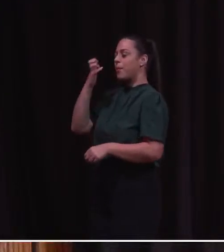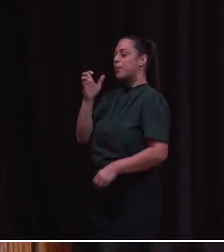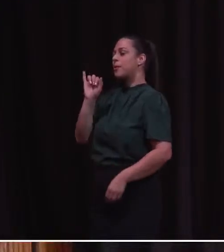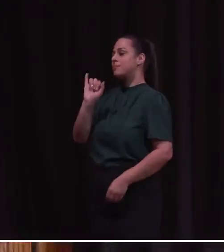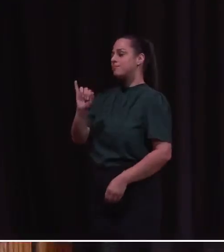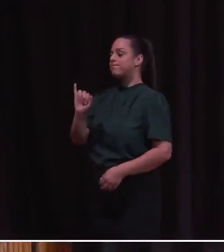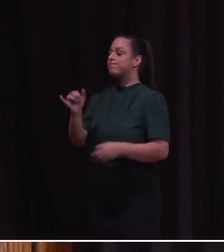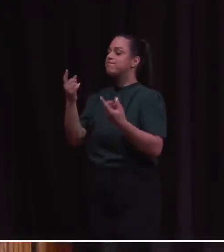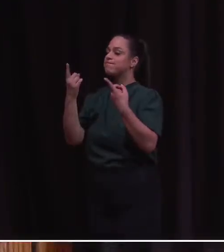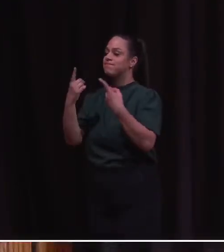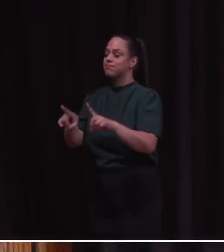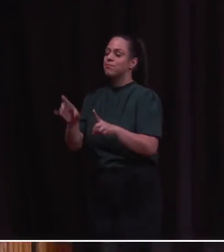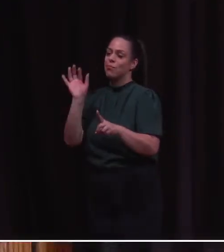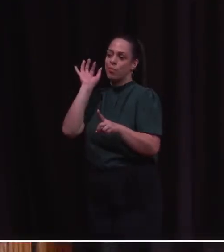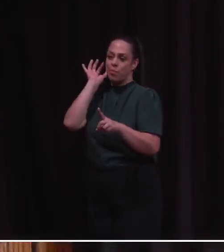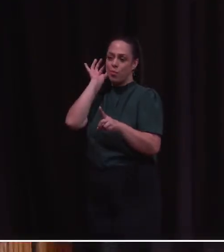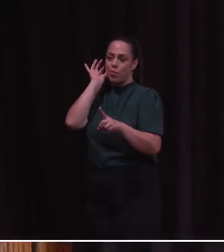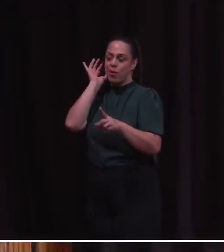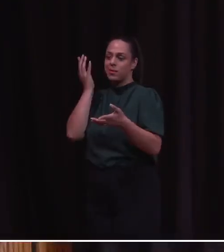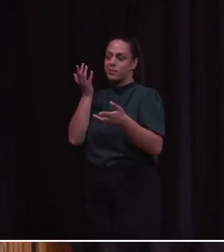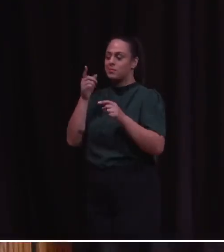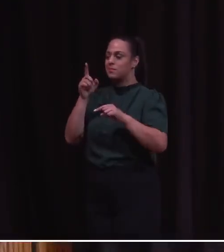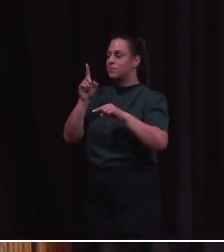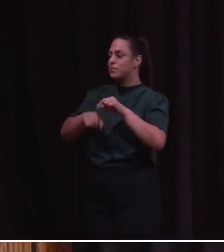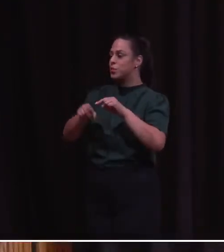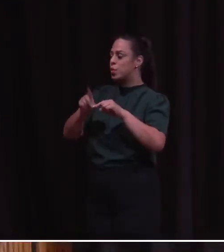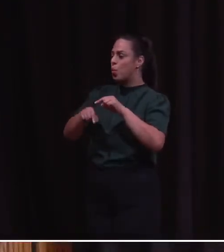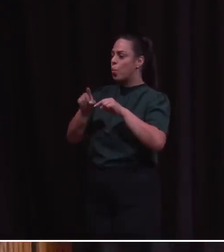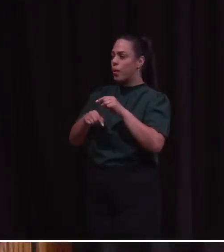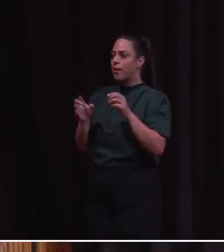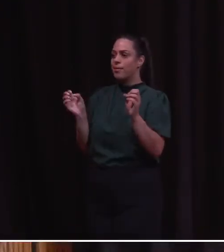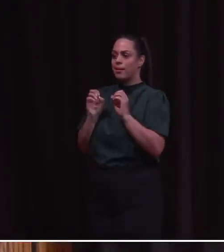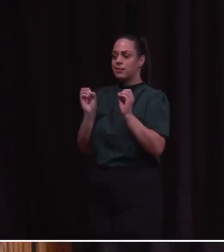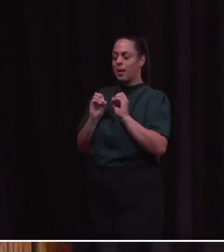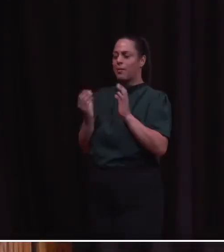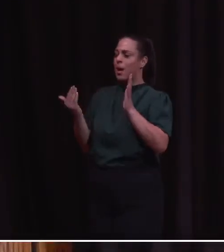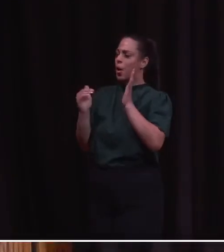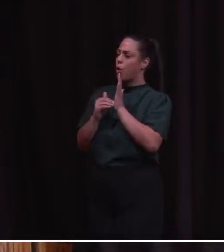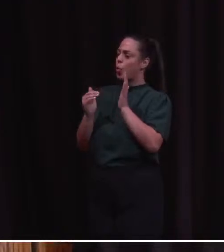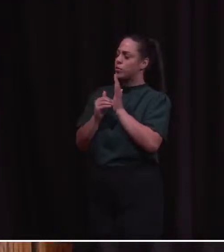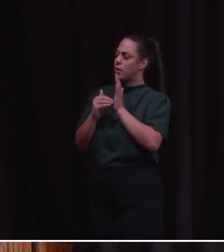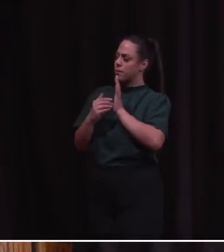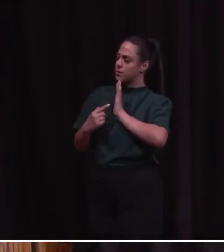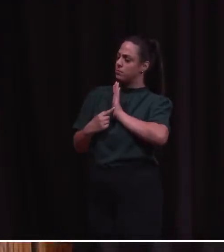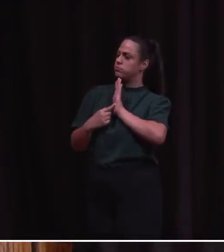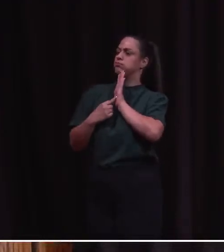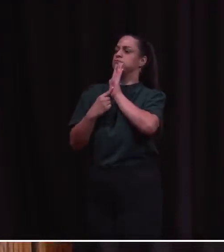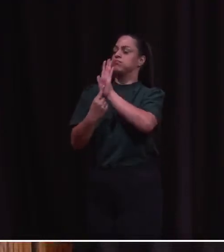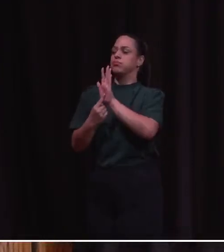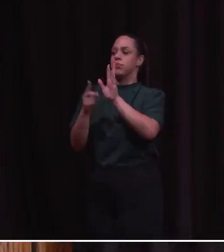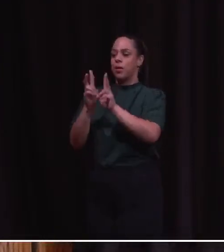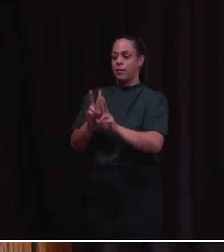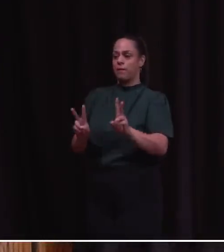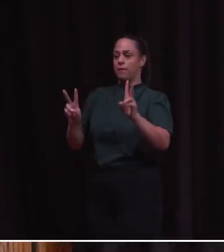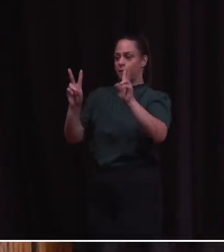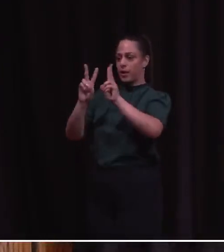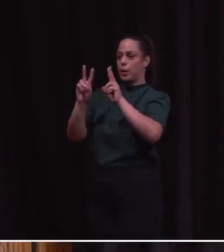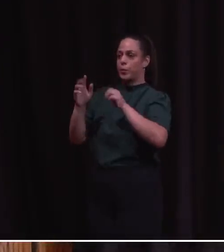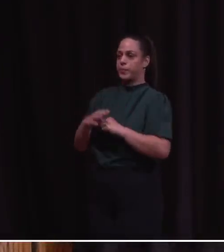as less than what men did. So the weaponization of gender by European and